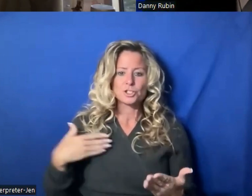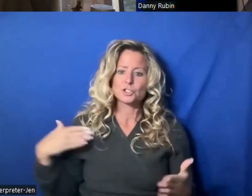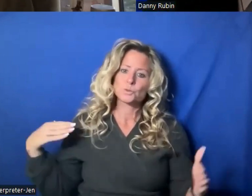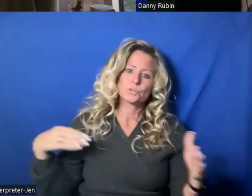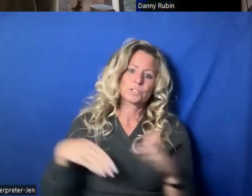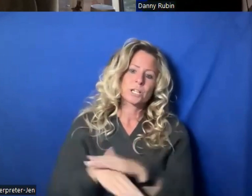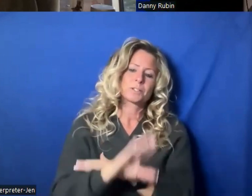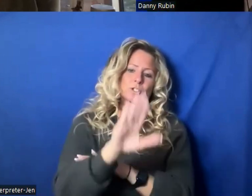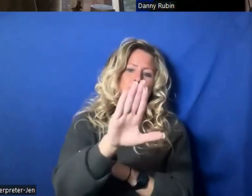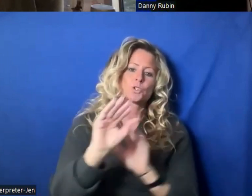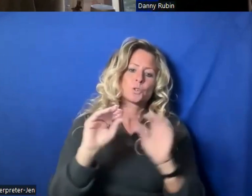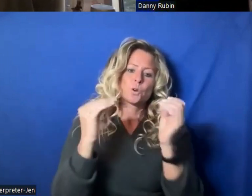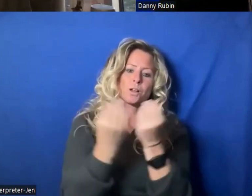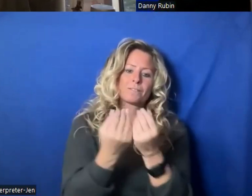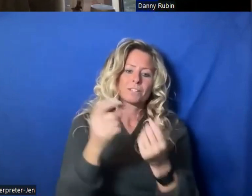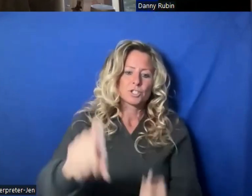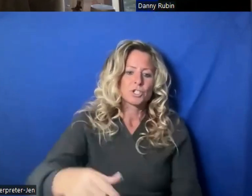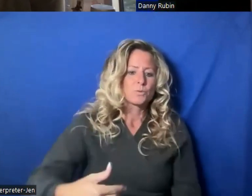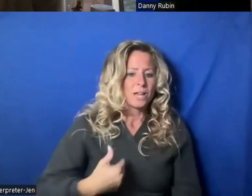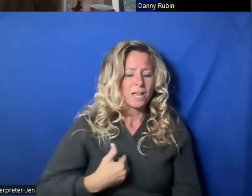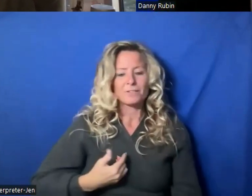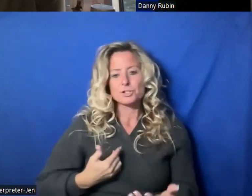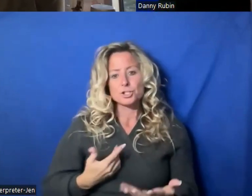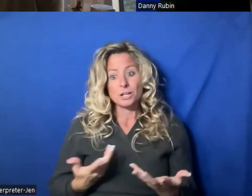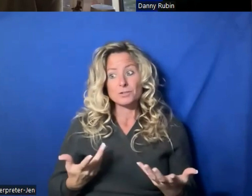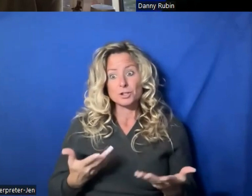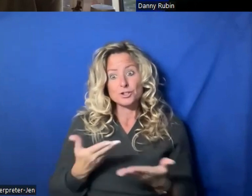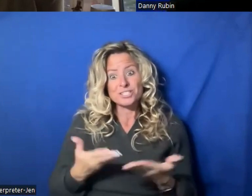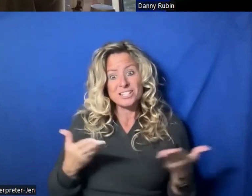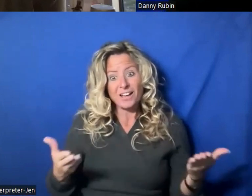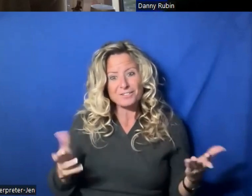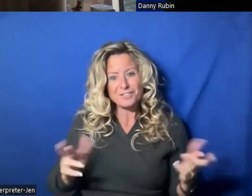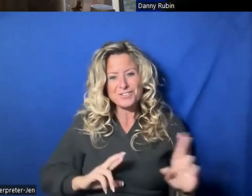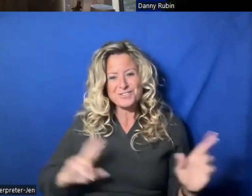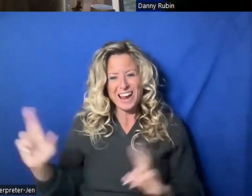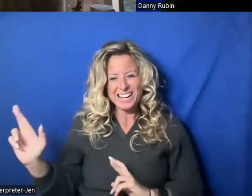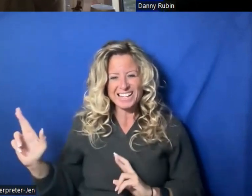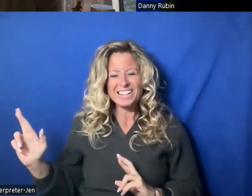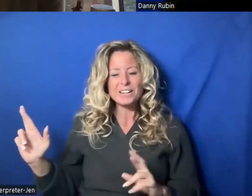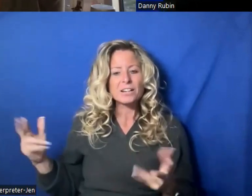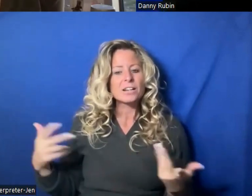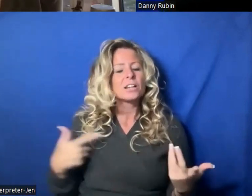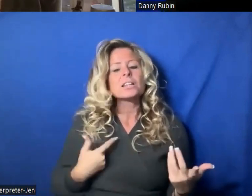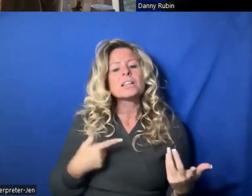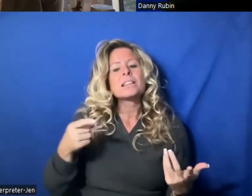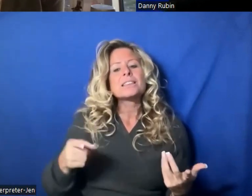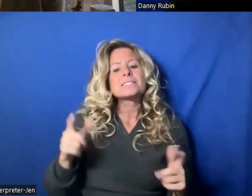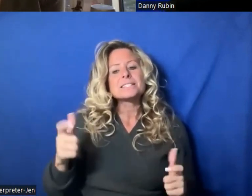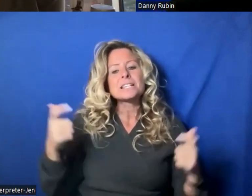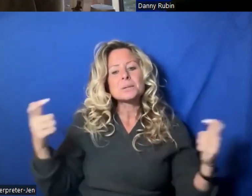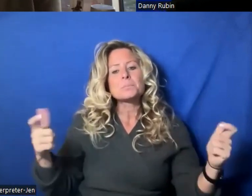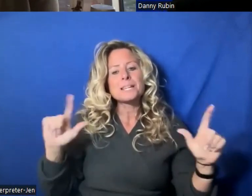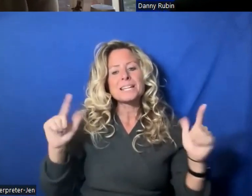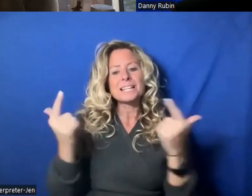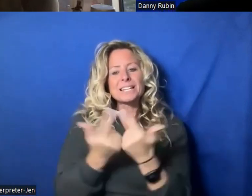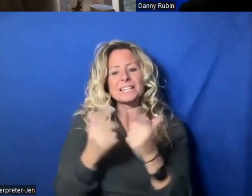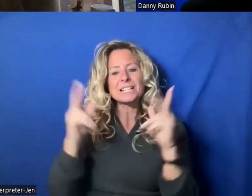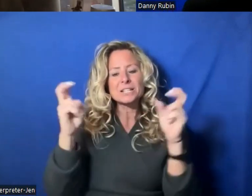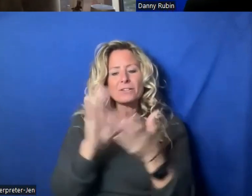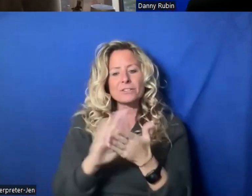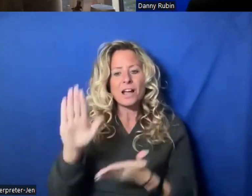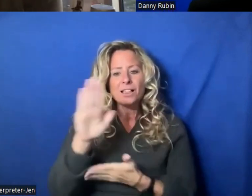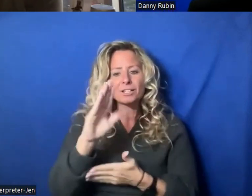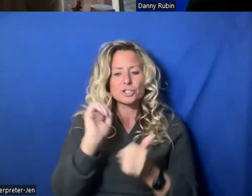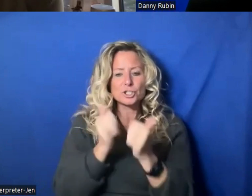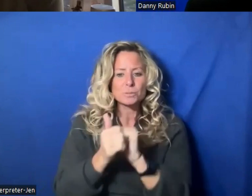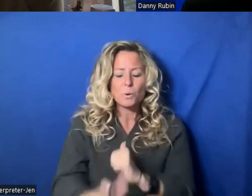to your office. You have to have your stuff together, right? Because this is like the big leagues of college sports. Yeah. Not